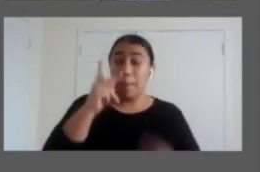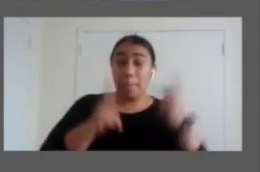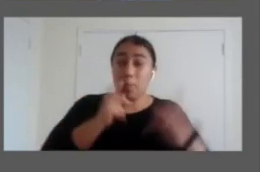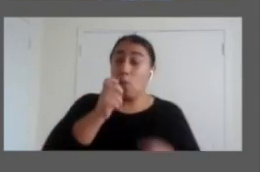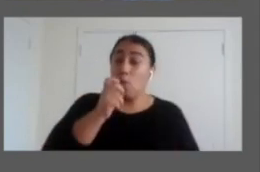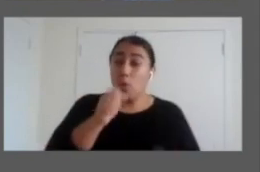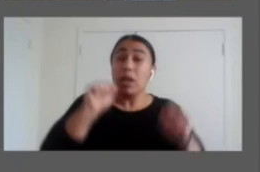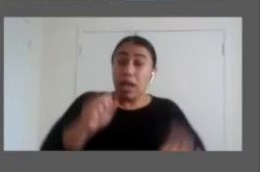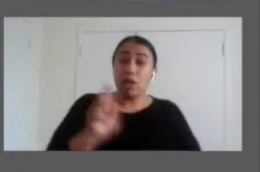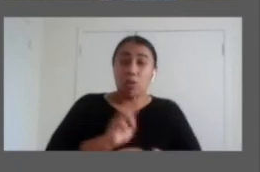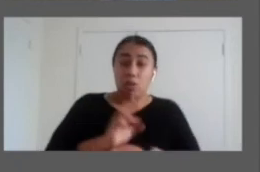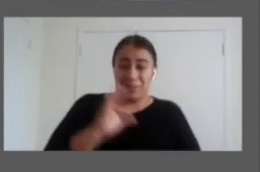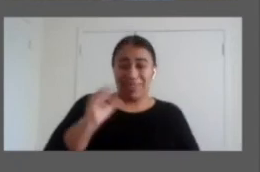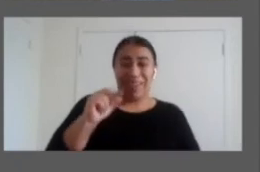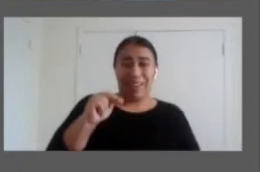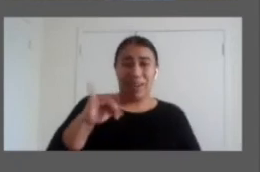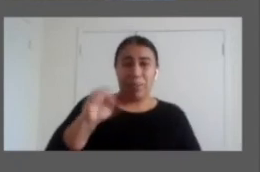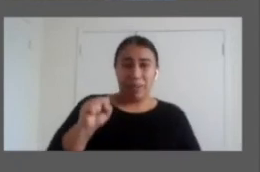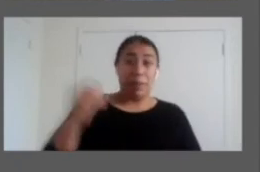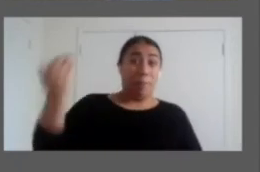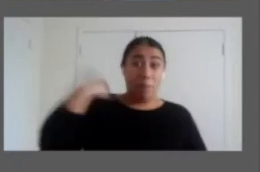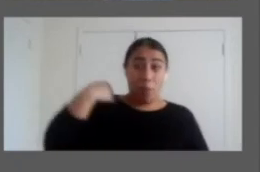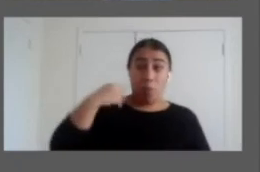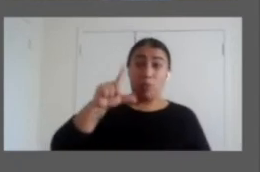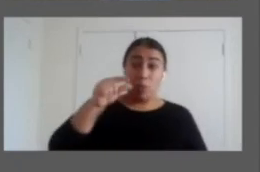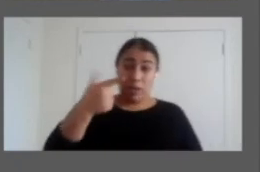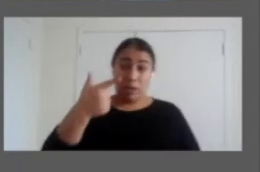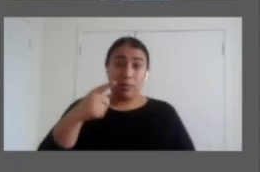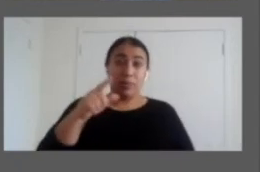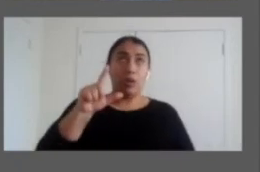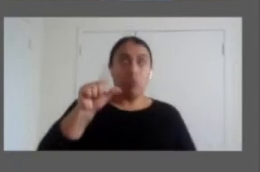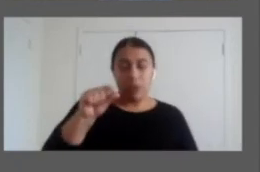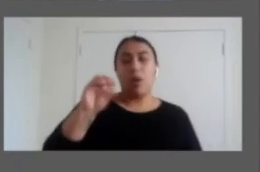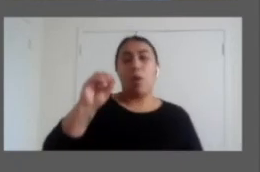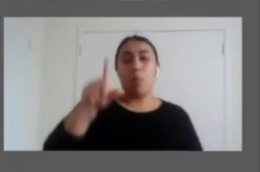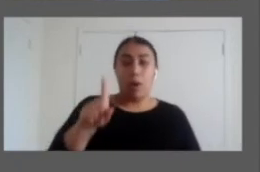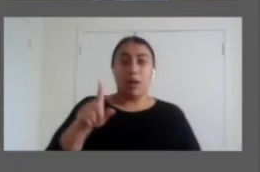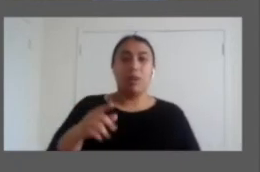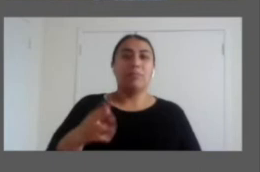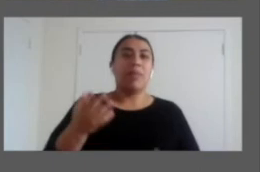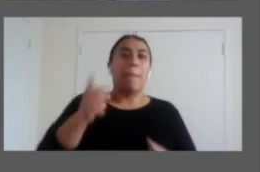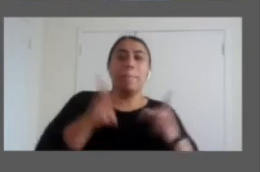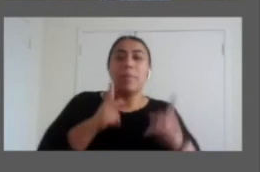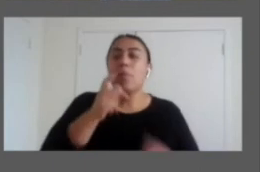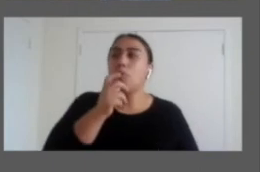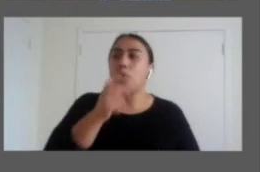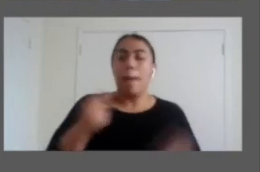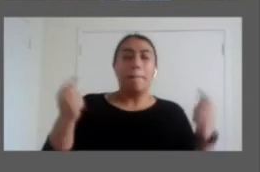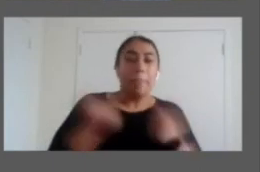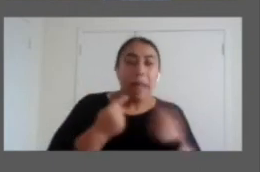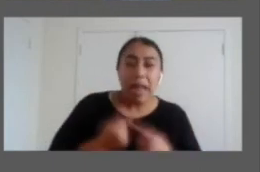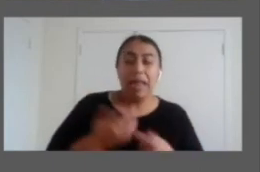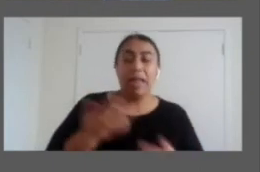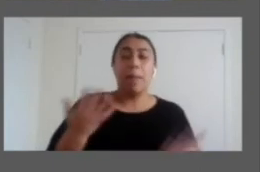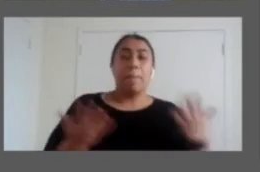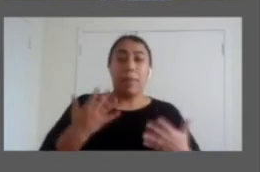from epilepsy. In April 2014, the Medical Marijuana Access Program was replaced by the